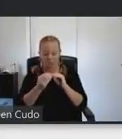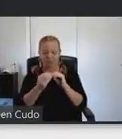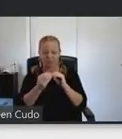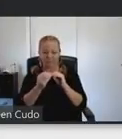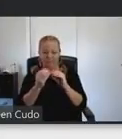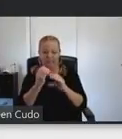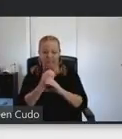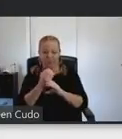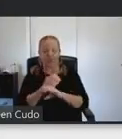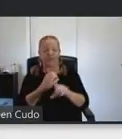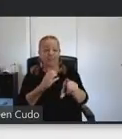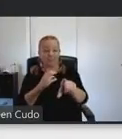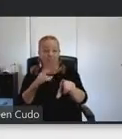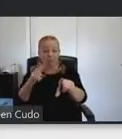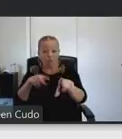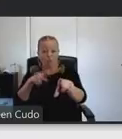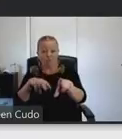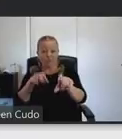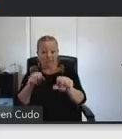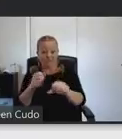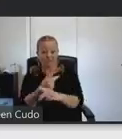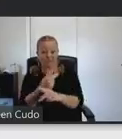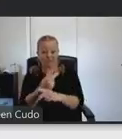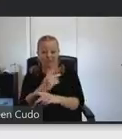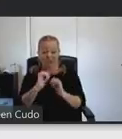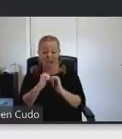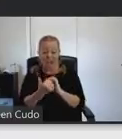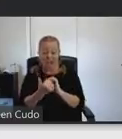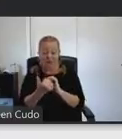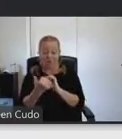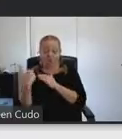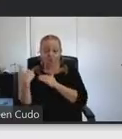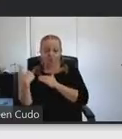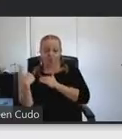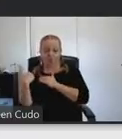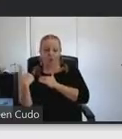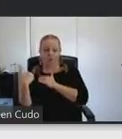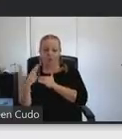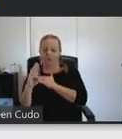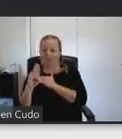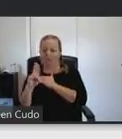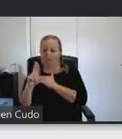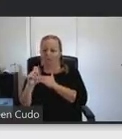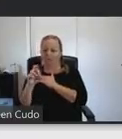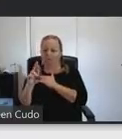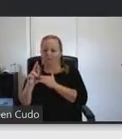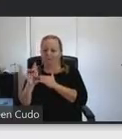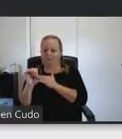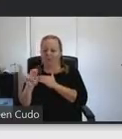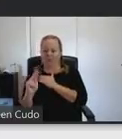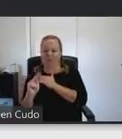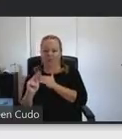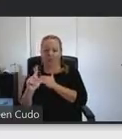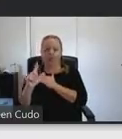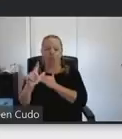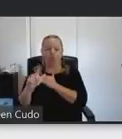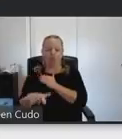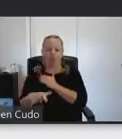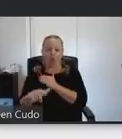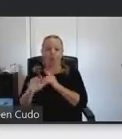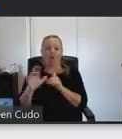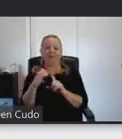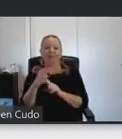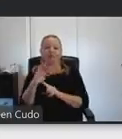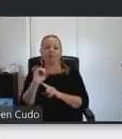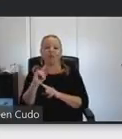refer to this website. They talk about the burden. So this is what I was talking about before. Low is a case rate is less